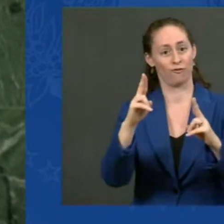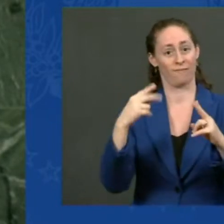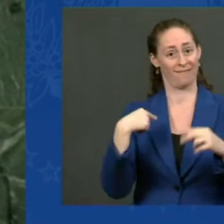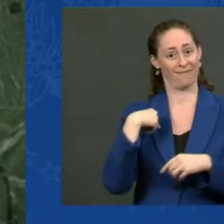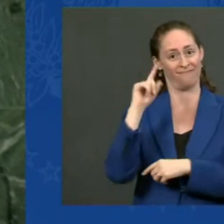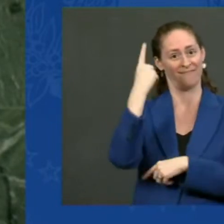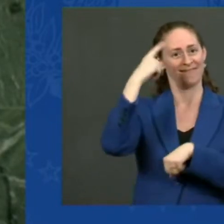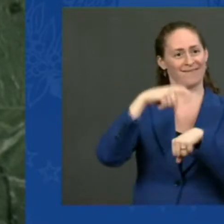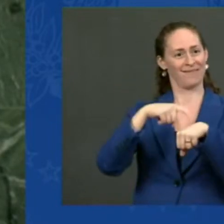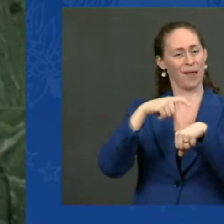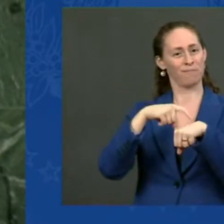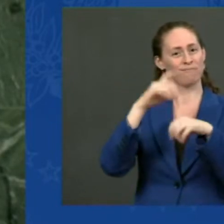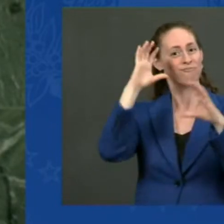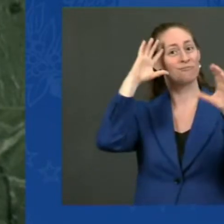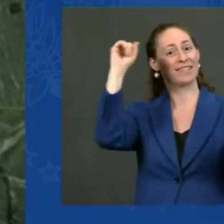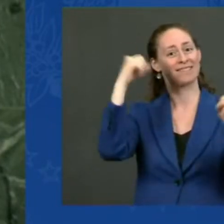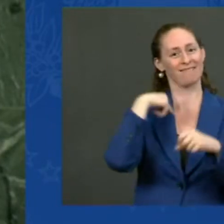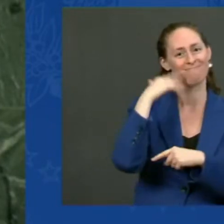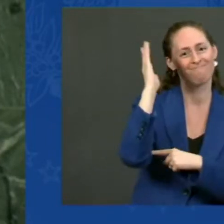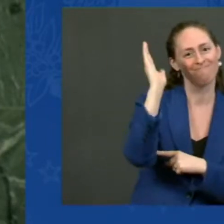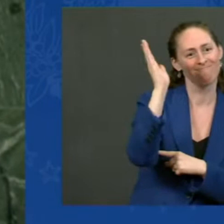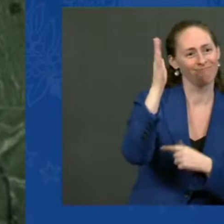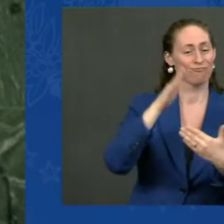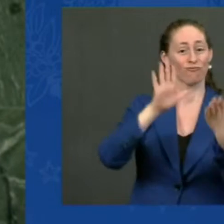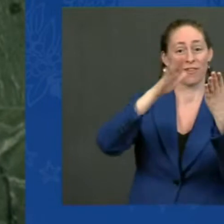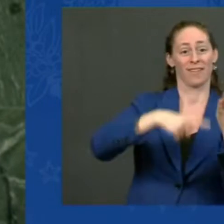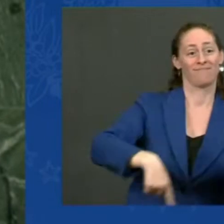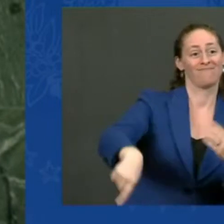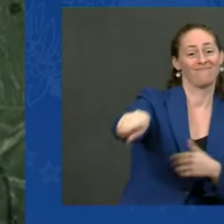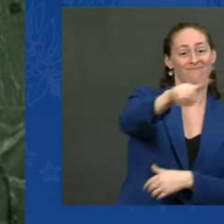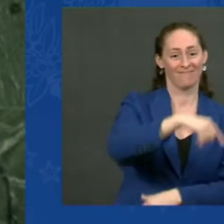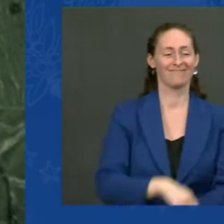States. We meet this year in a moment of